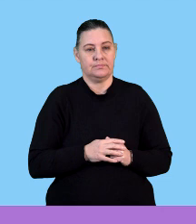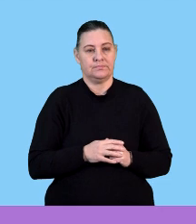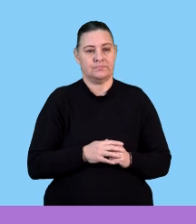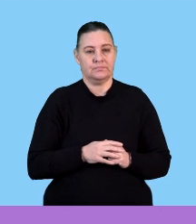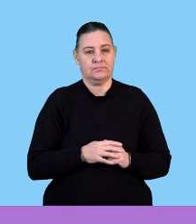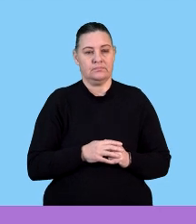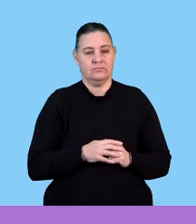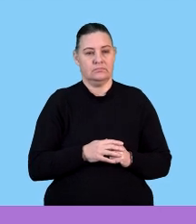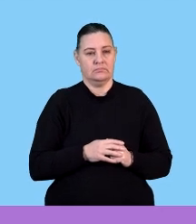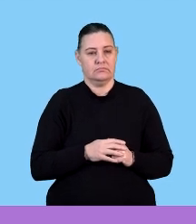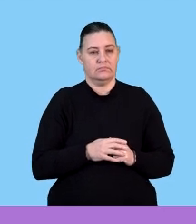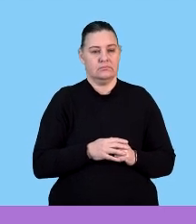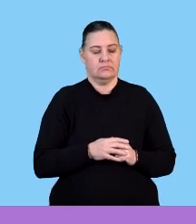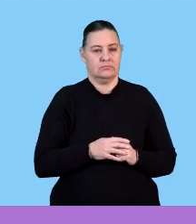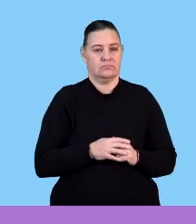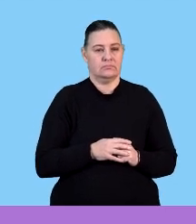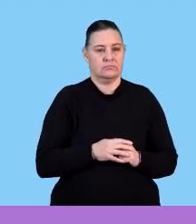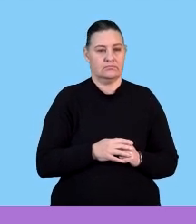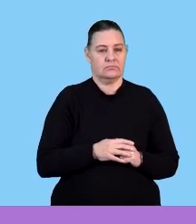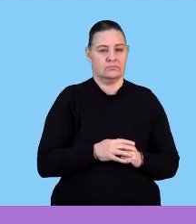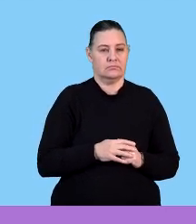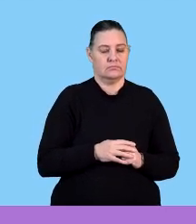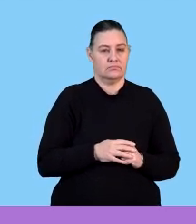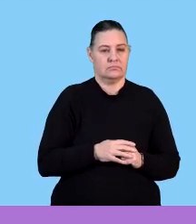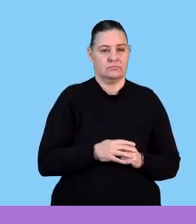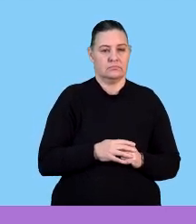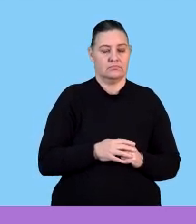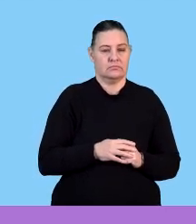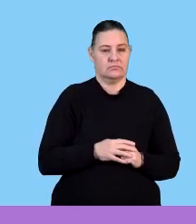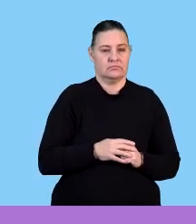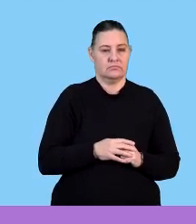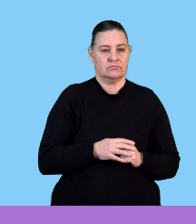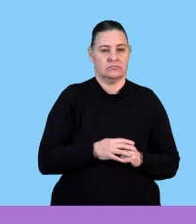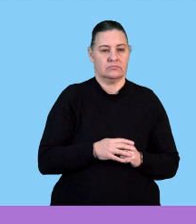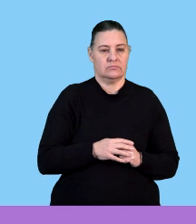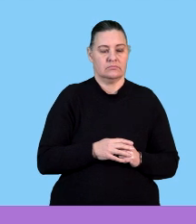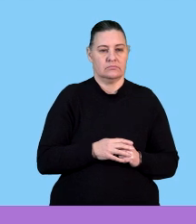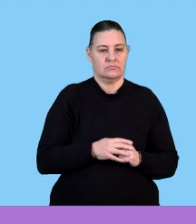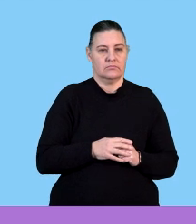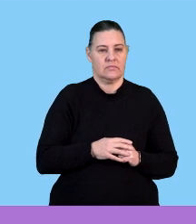line there. Okay, oh wait, there, all right. Ooh.